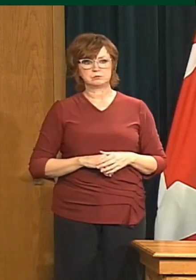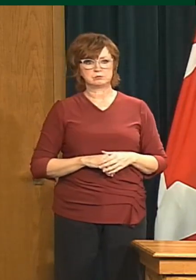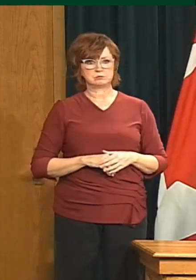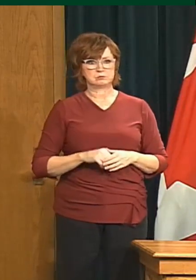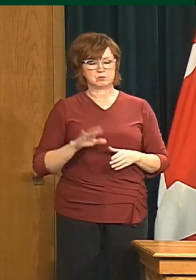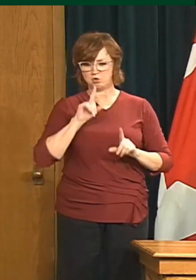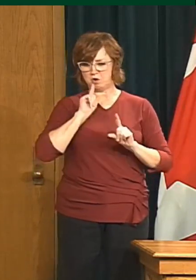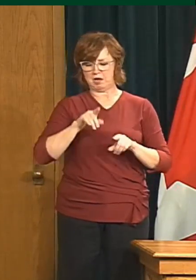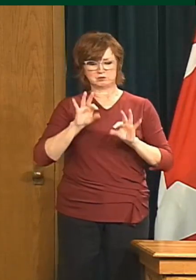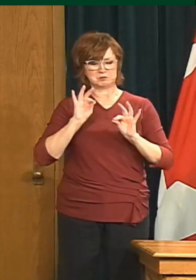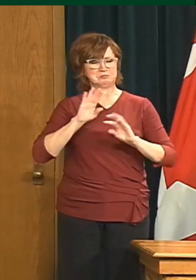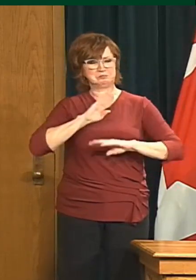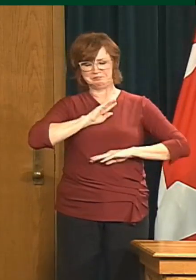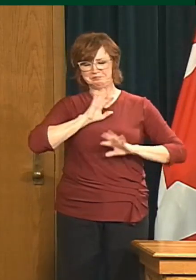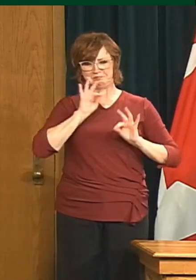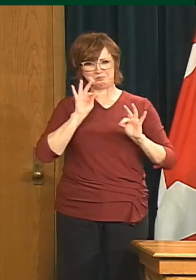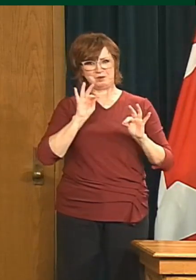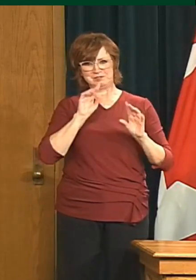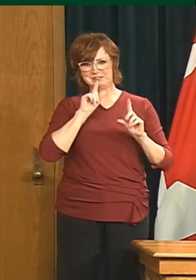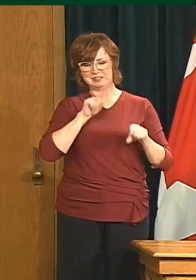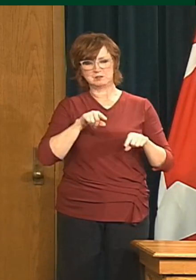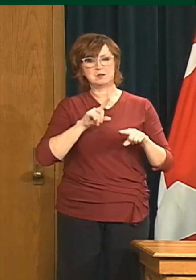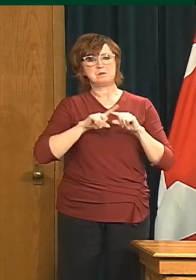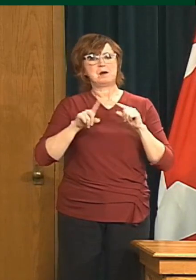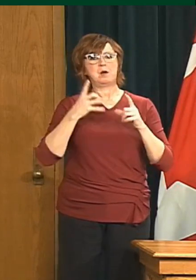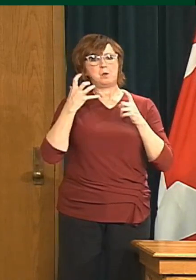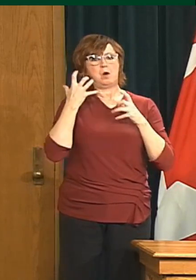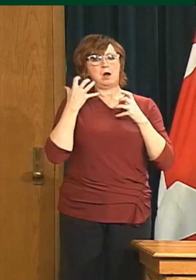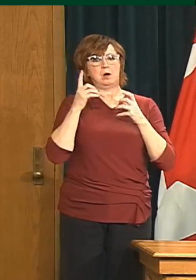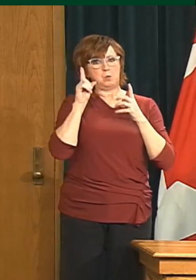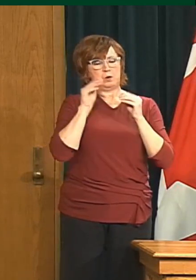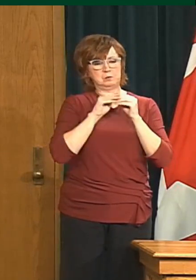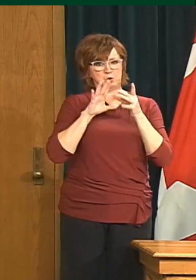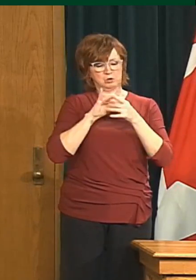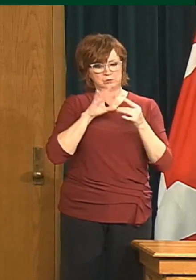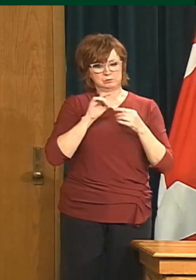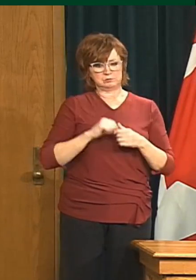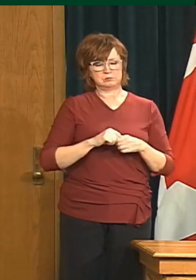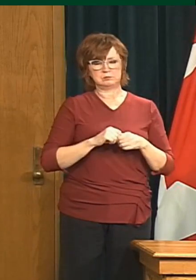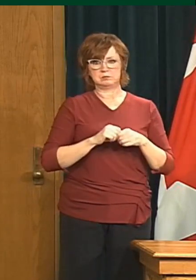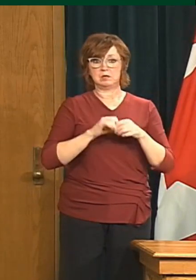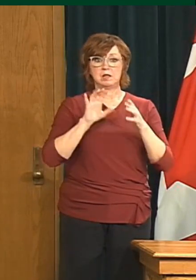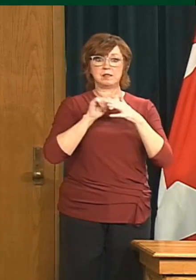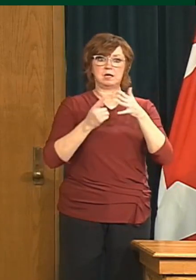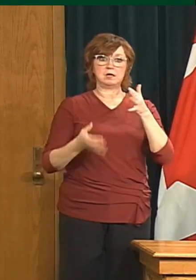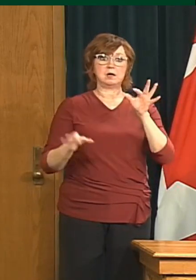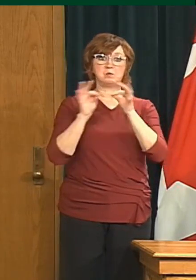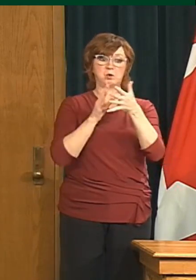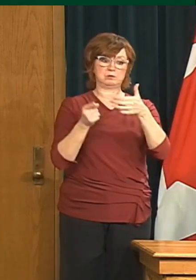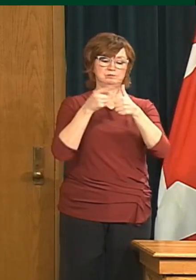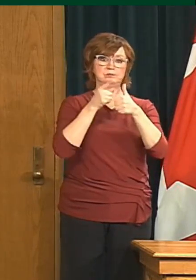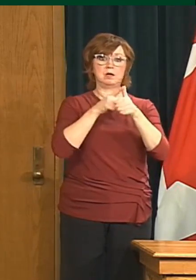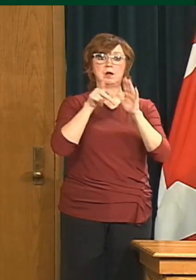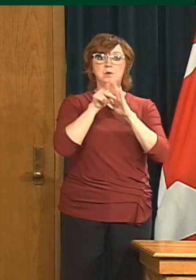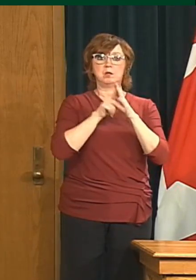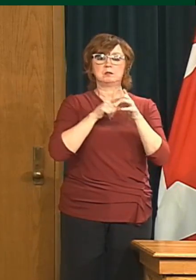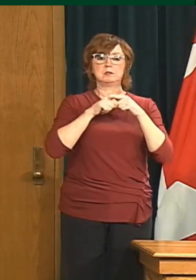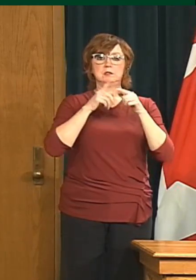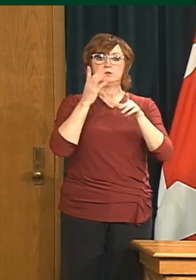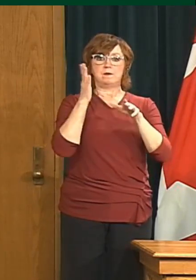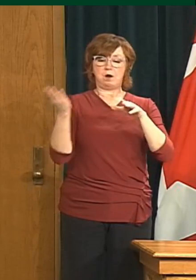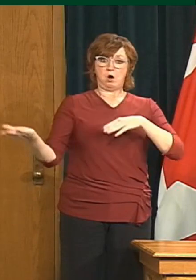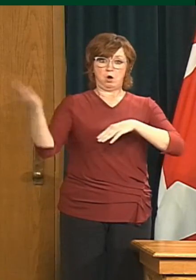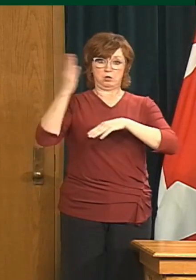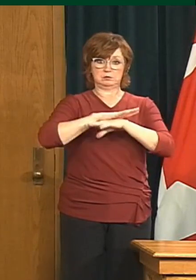as complete as it could be, but I would also follow up by saying the continuous masking policy, as well as the other measures that are put in place